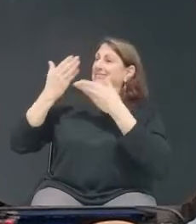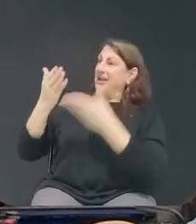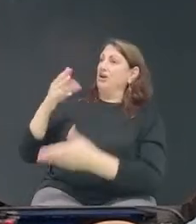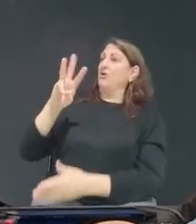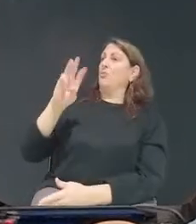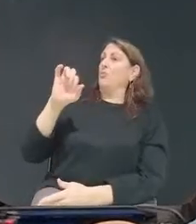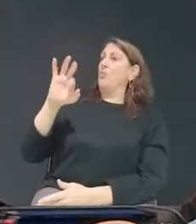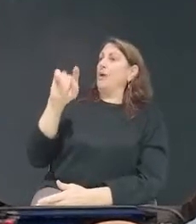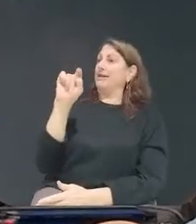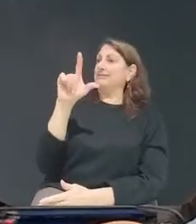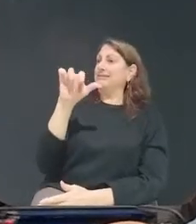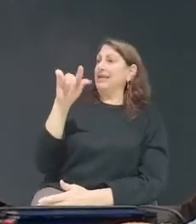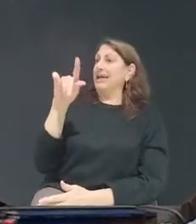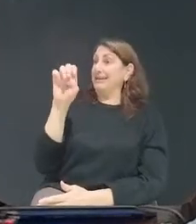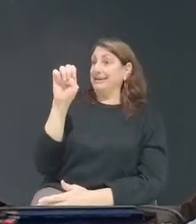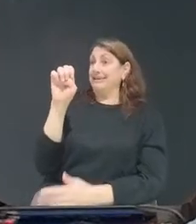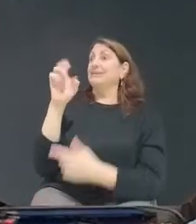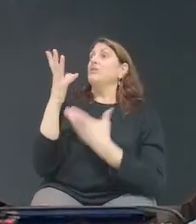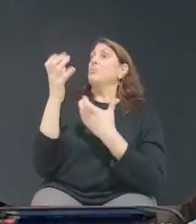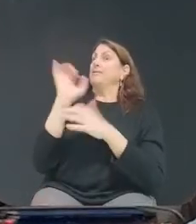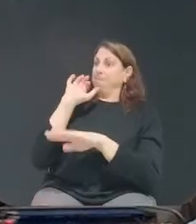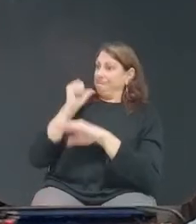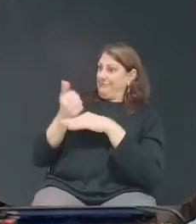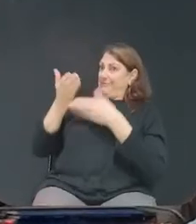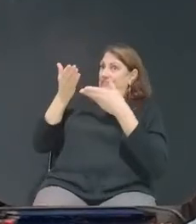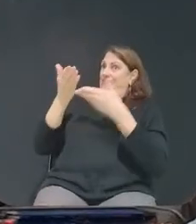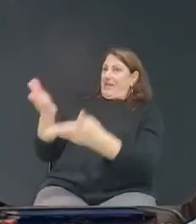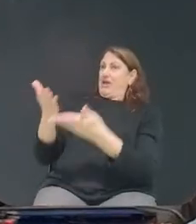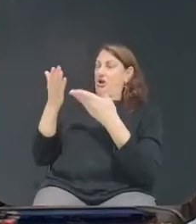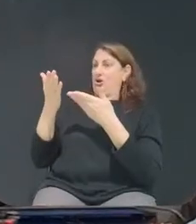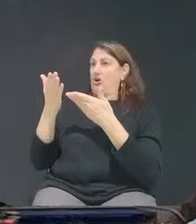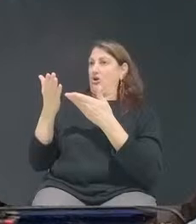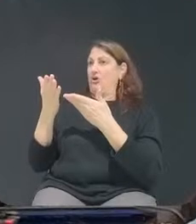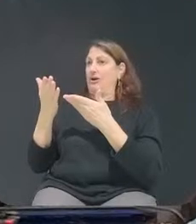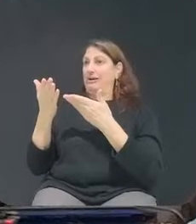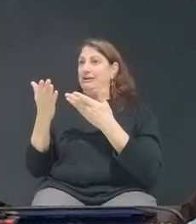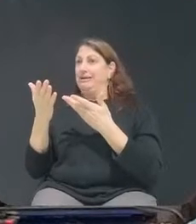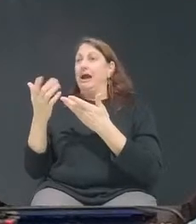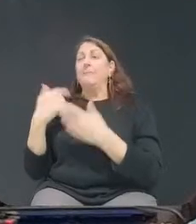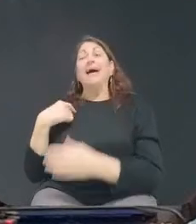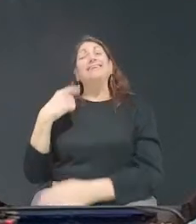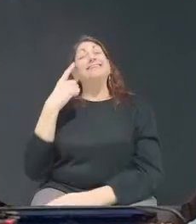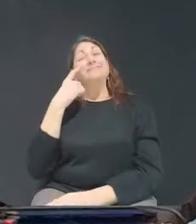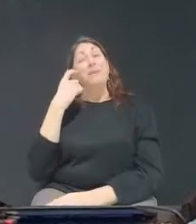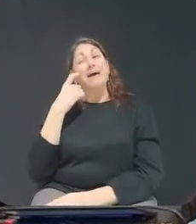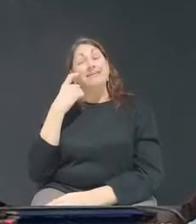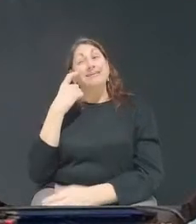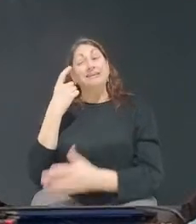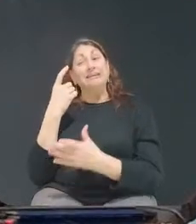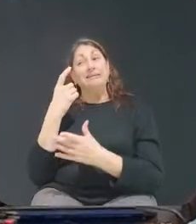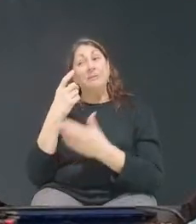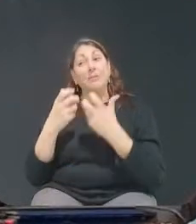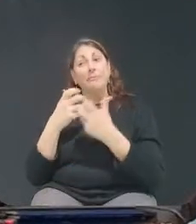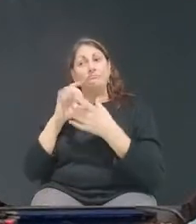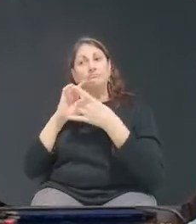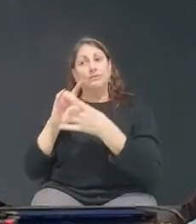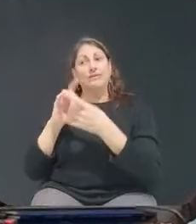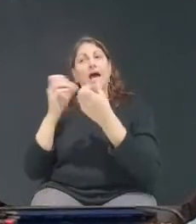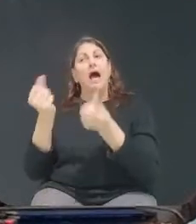on public restrooms there. I have a suspicion it had to do with the volume of people, but.